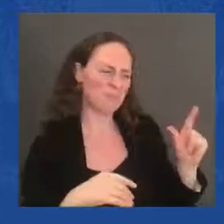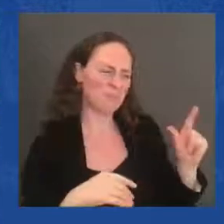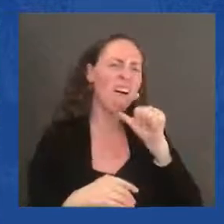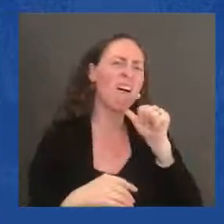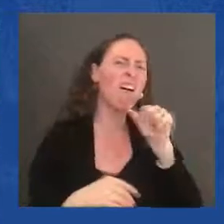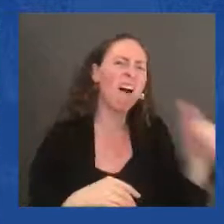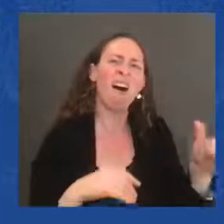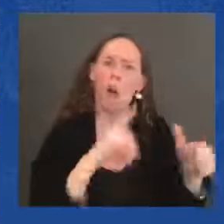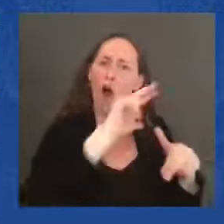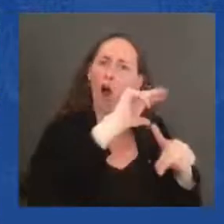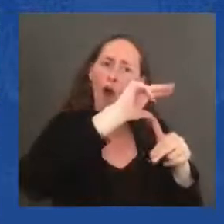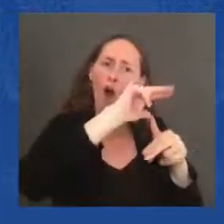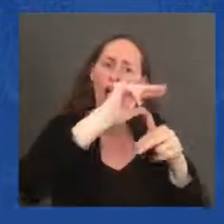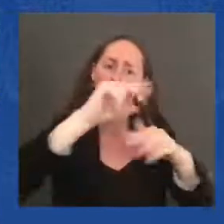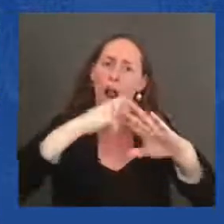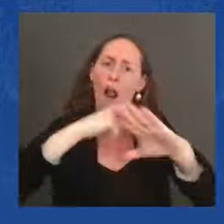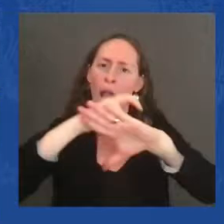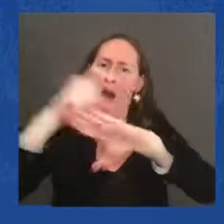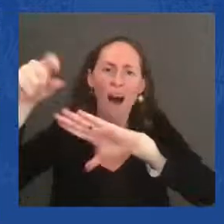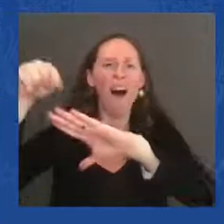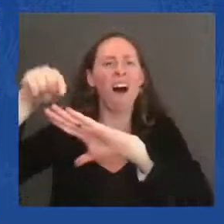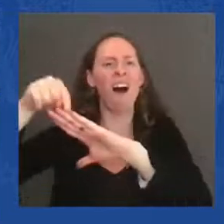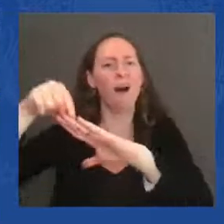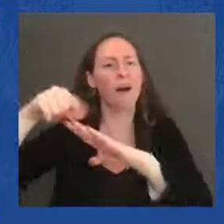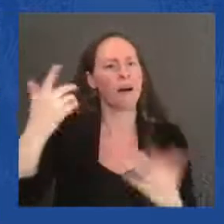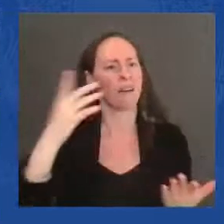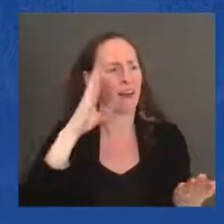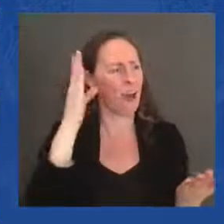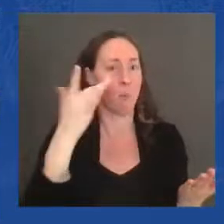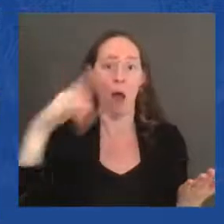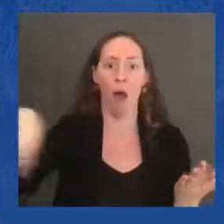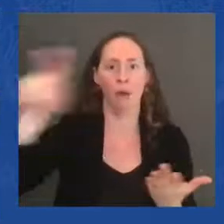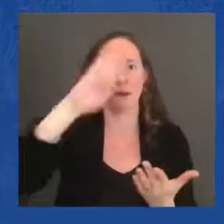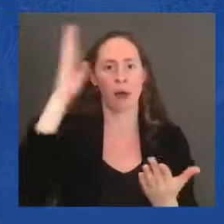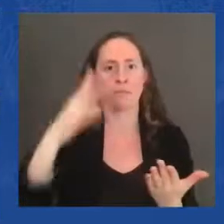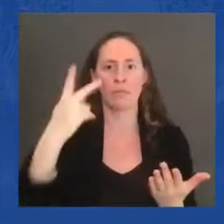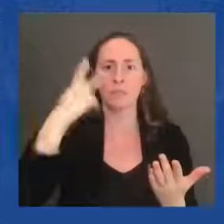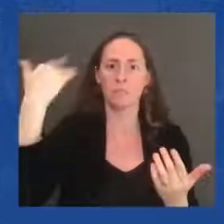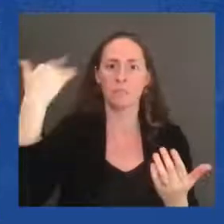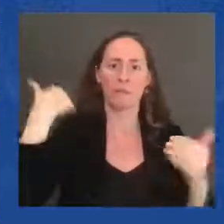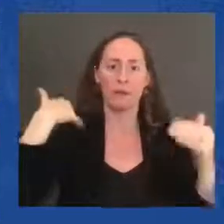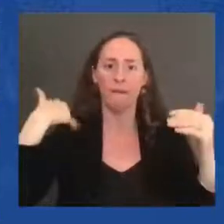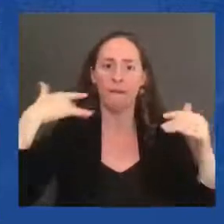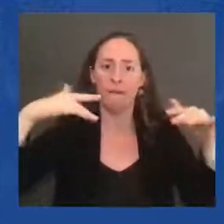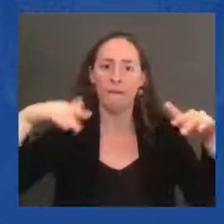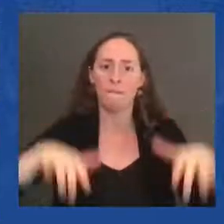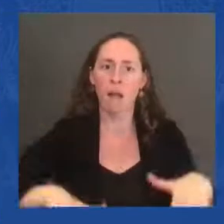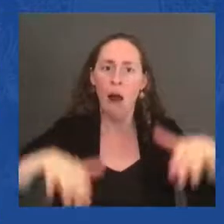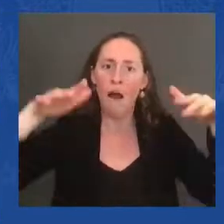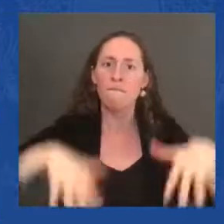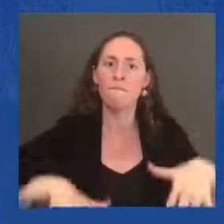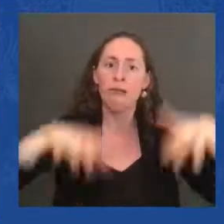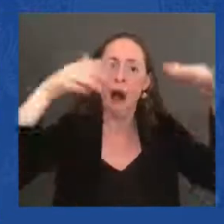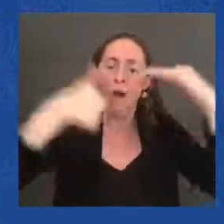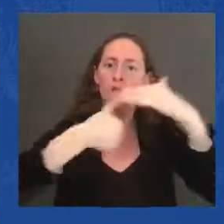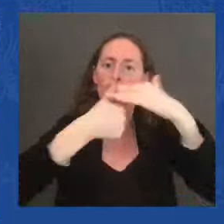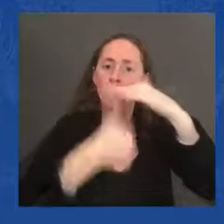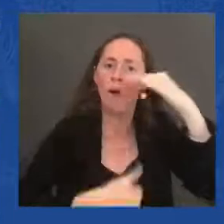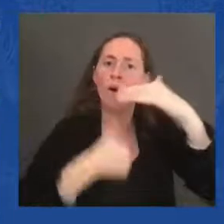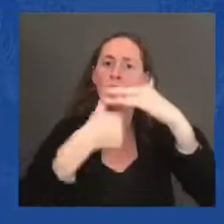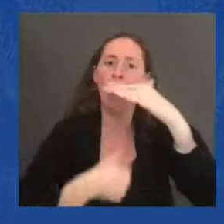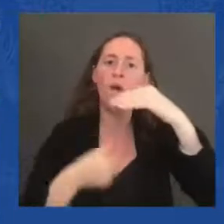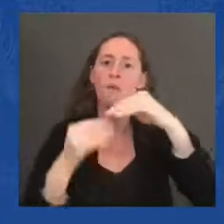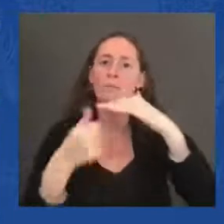were drowning in their homes because there was tornado warnings that go to their basement, and all of a sudden the flood comes through the windows, up to the